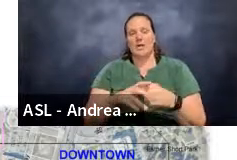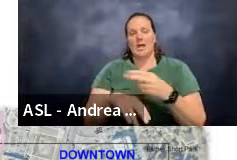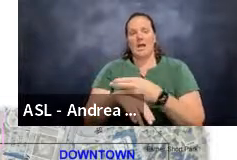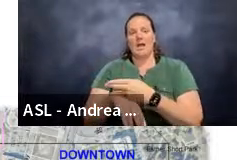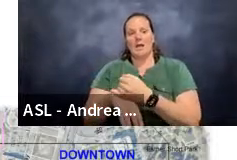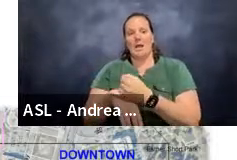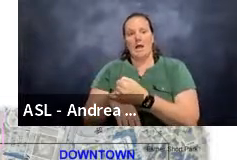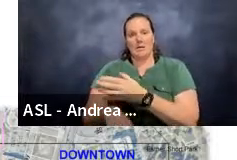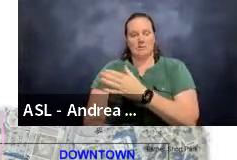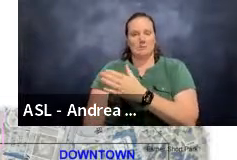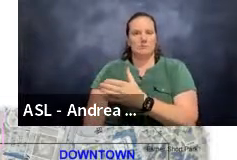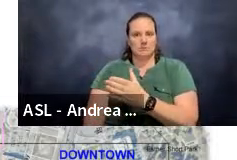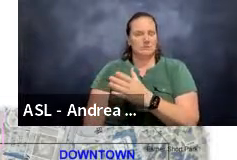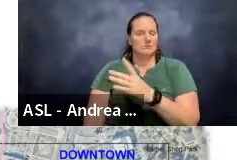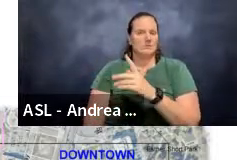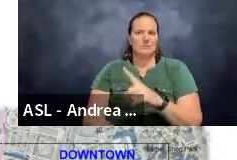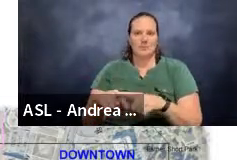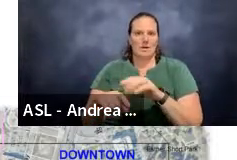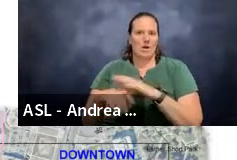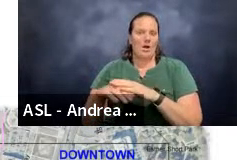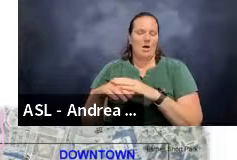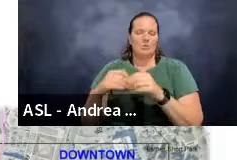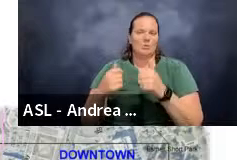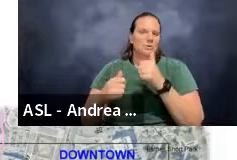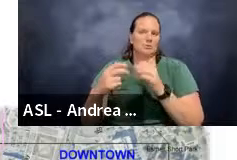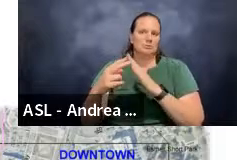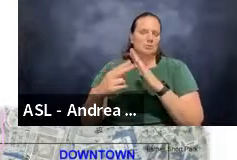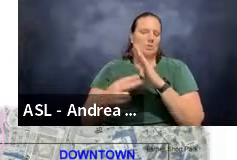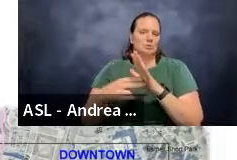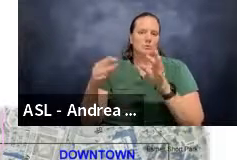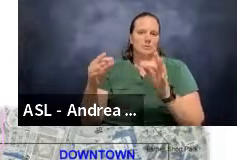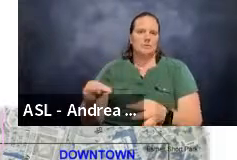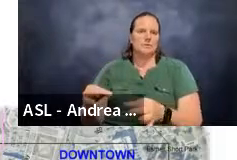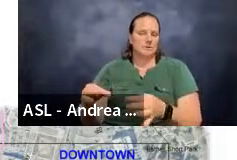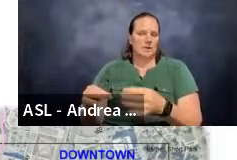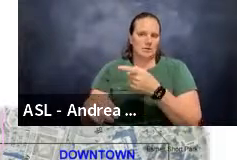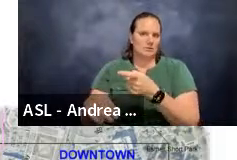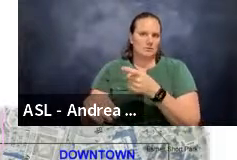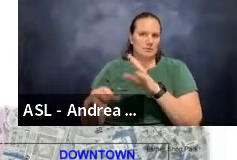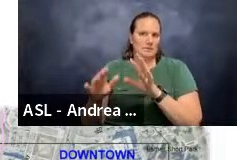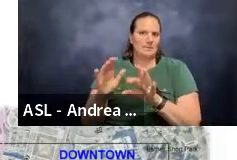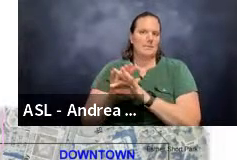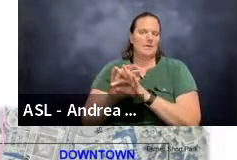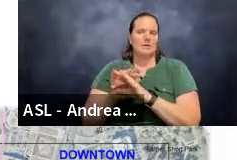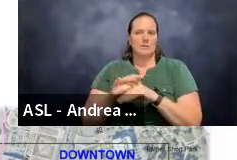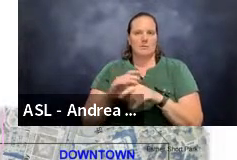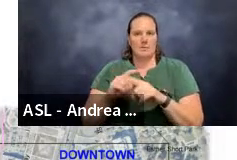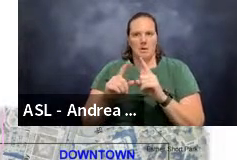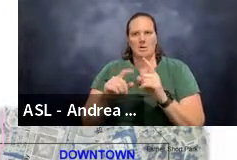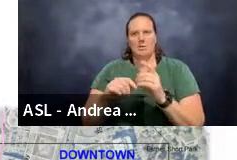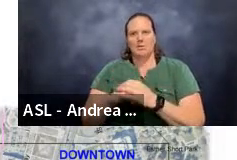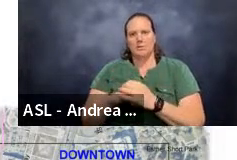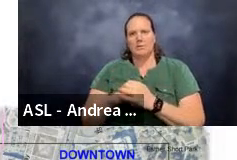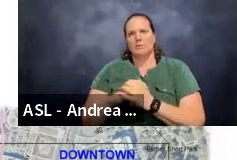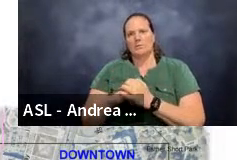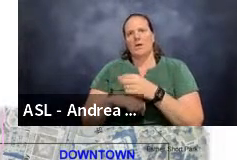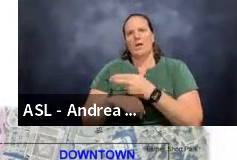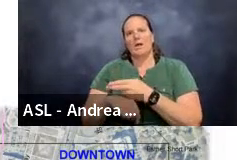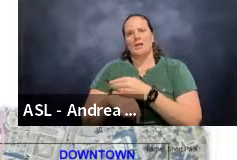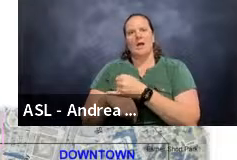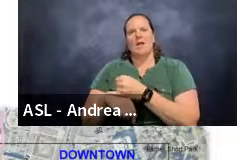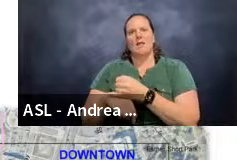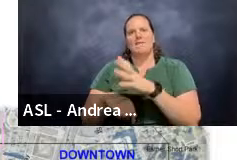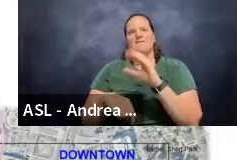Island, and again, it depends on the bridge configuration and the bridge type, but we are about, on Hayden Island, we're about